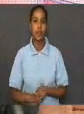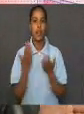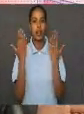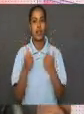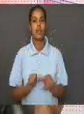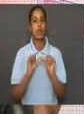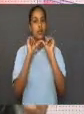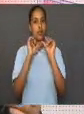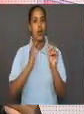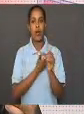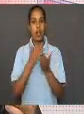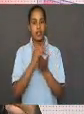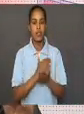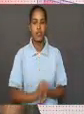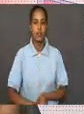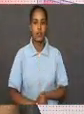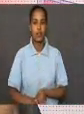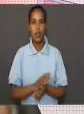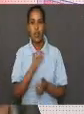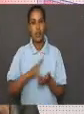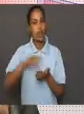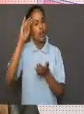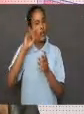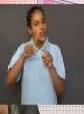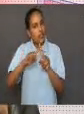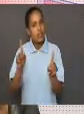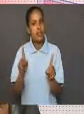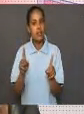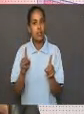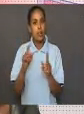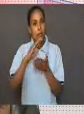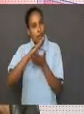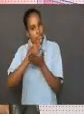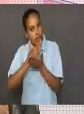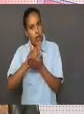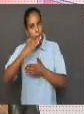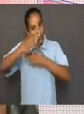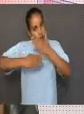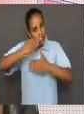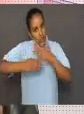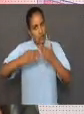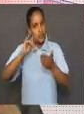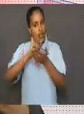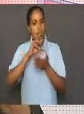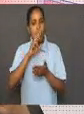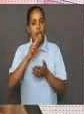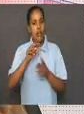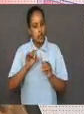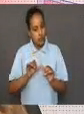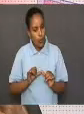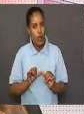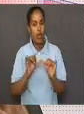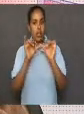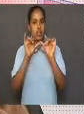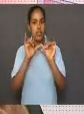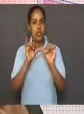Let us move on with our lesson and learn the difference between processes that are